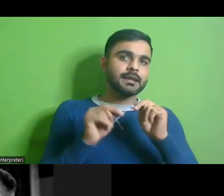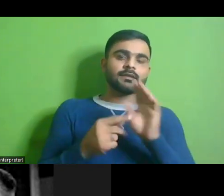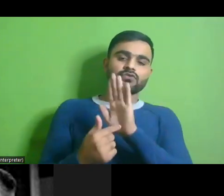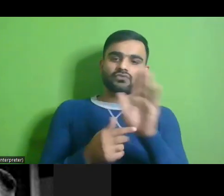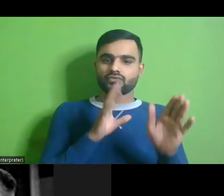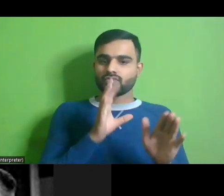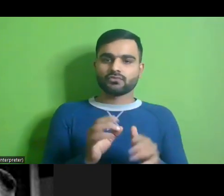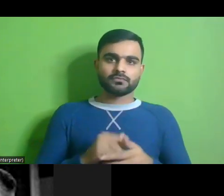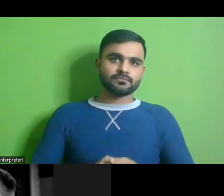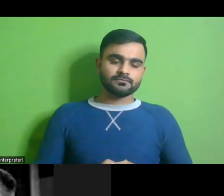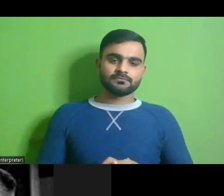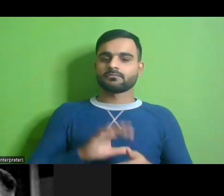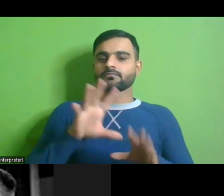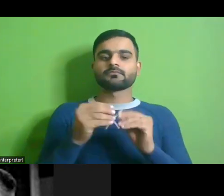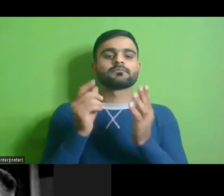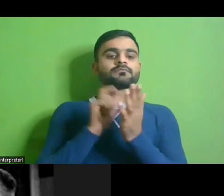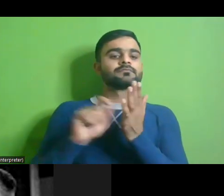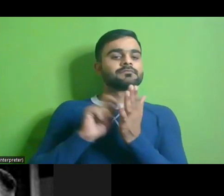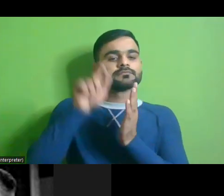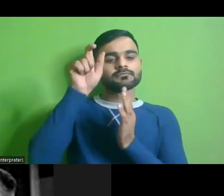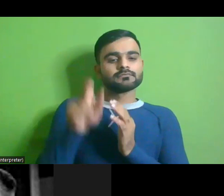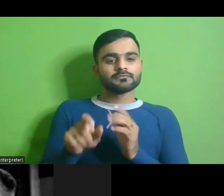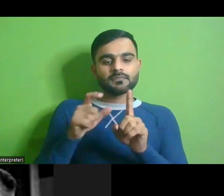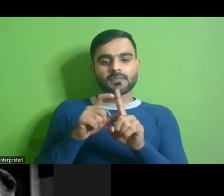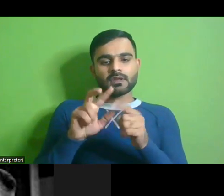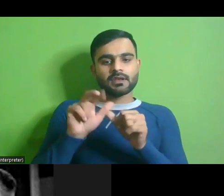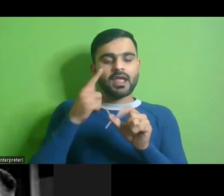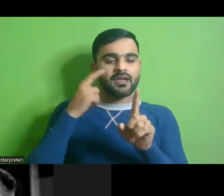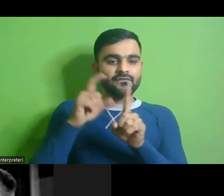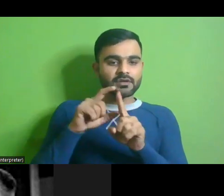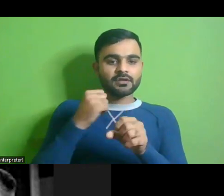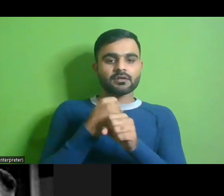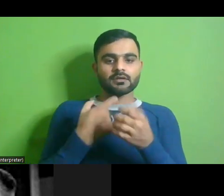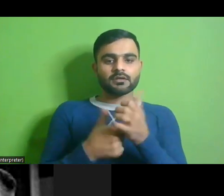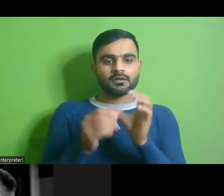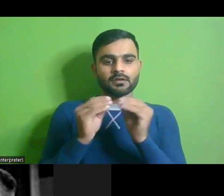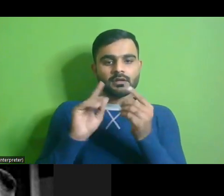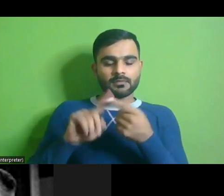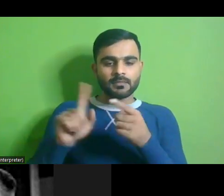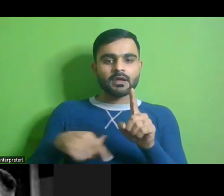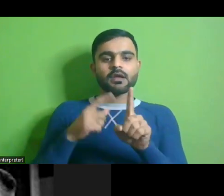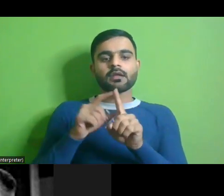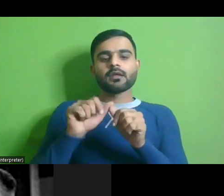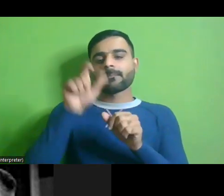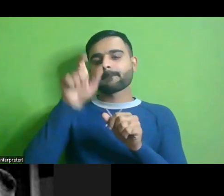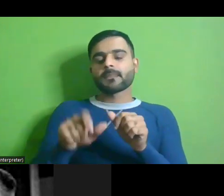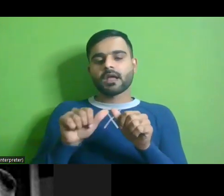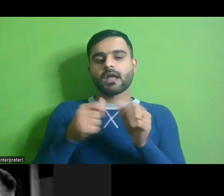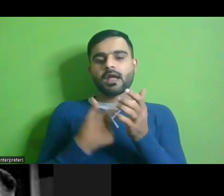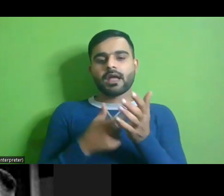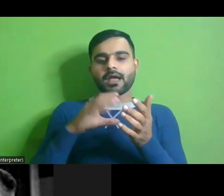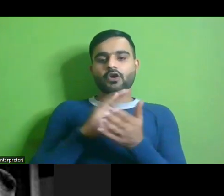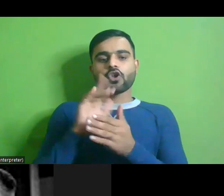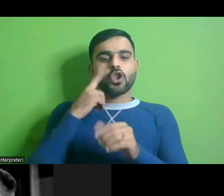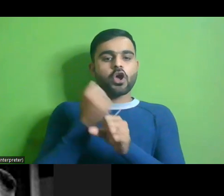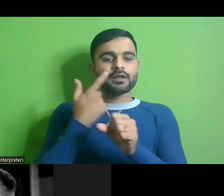which was authored by David Graeber and David Wengrove, the archaeologist and the